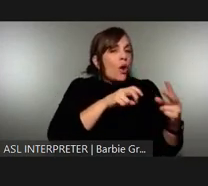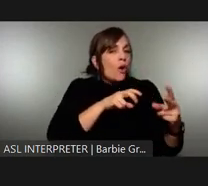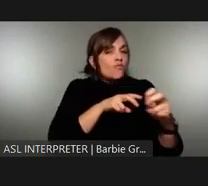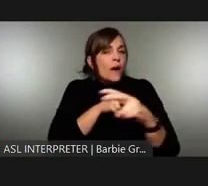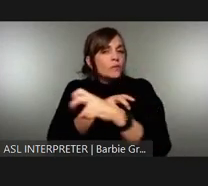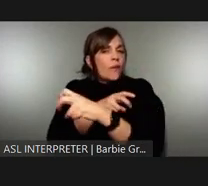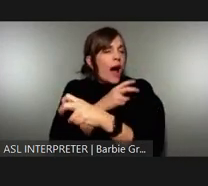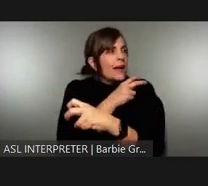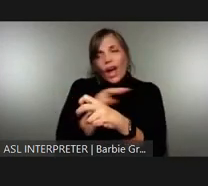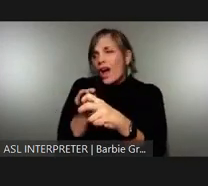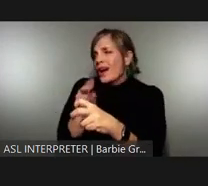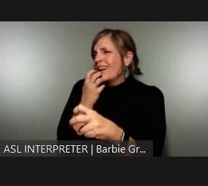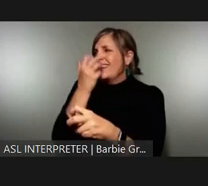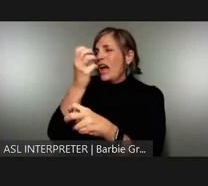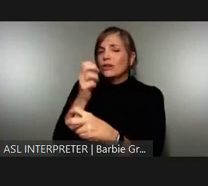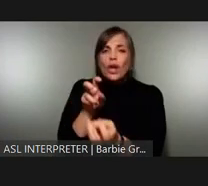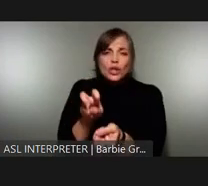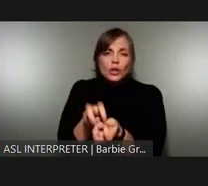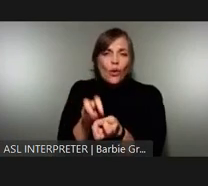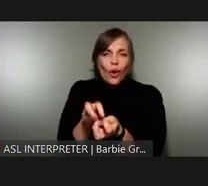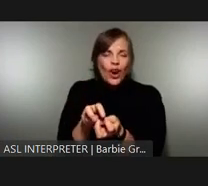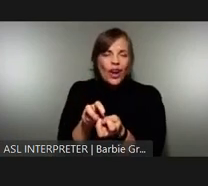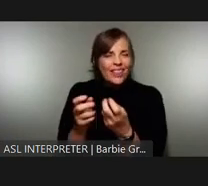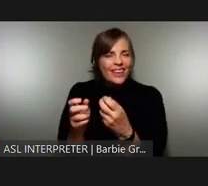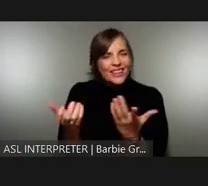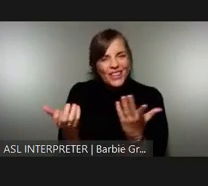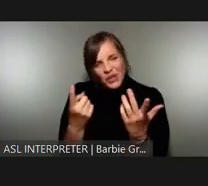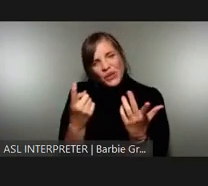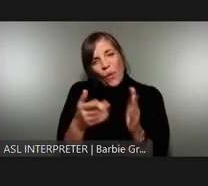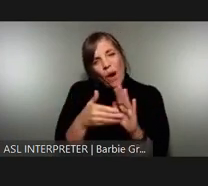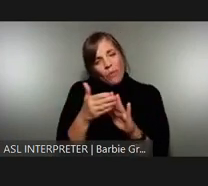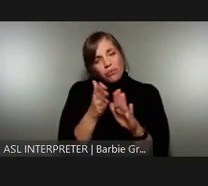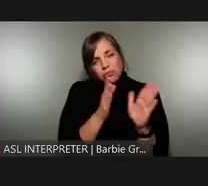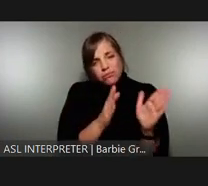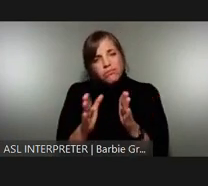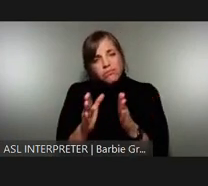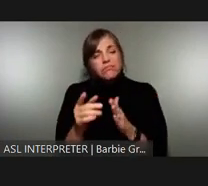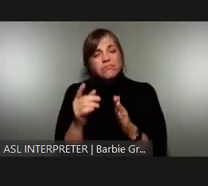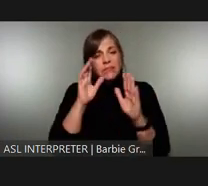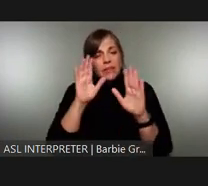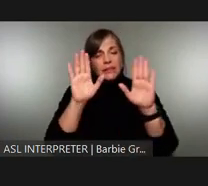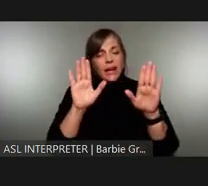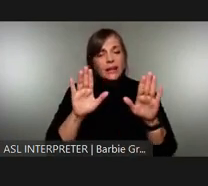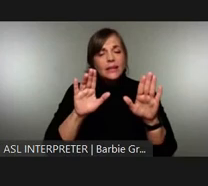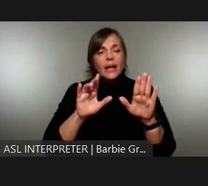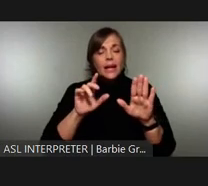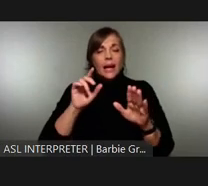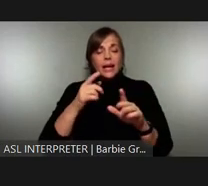Operational excellence comes from the ability to stay focused on the